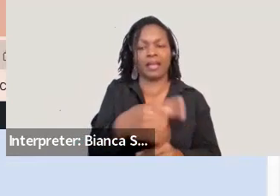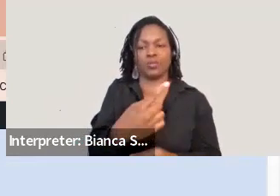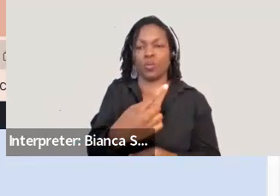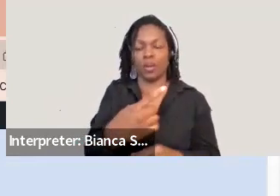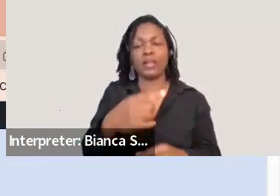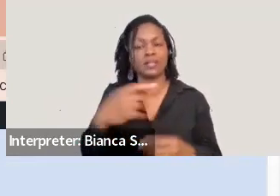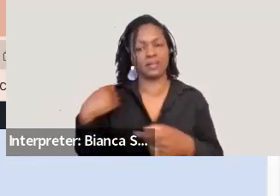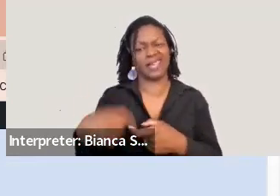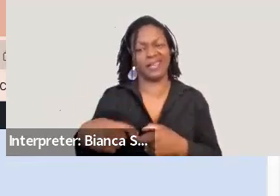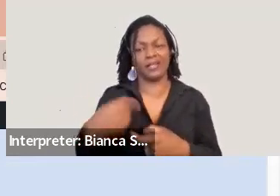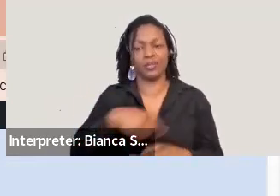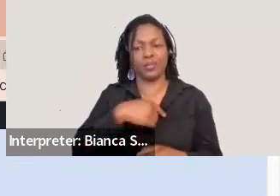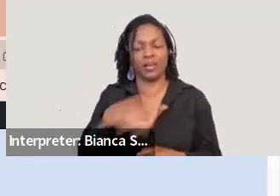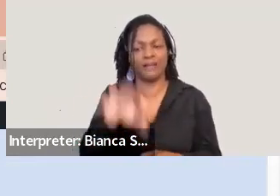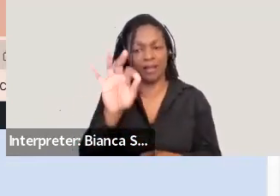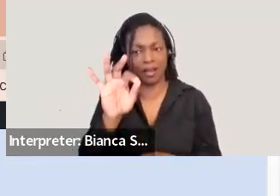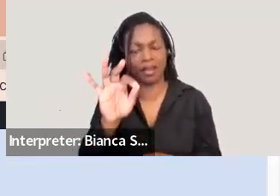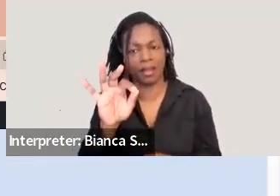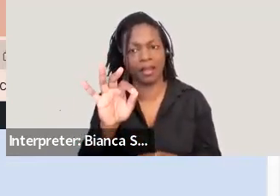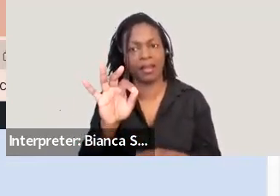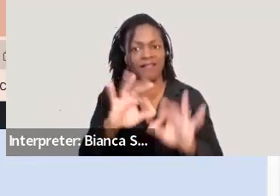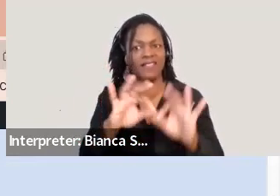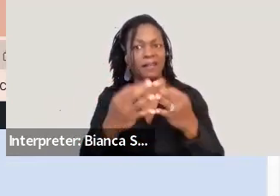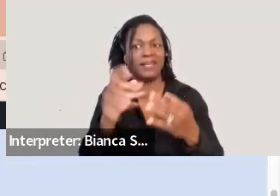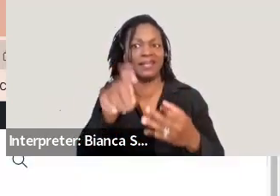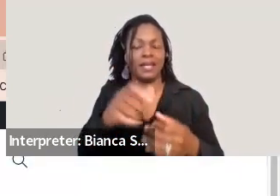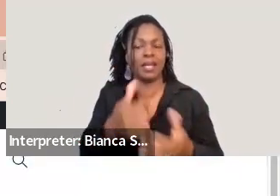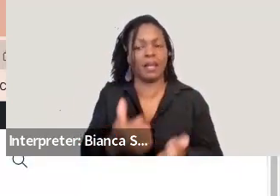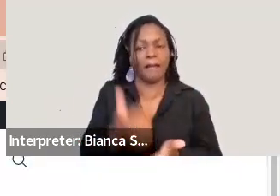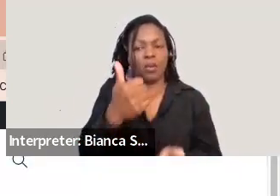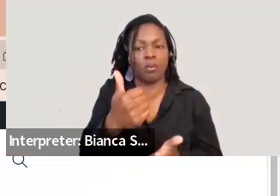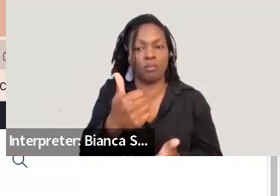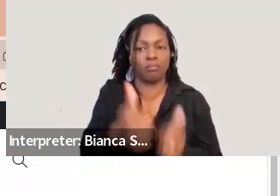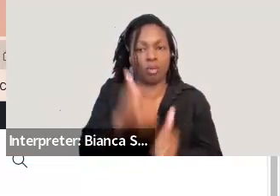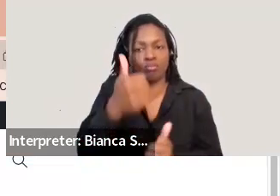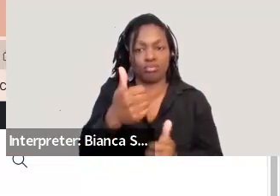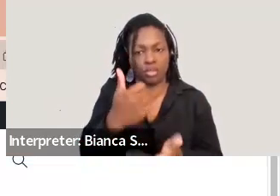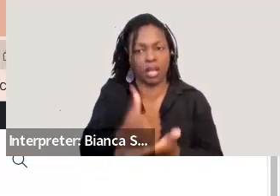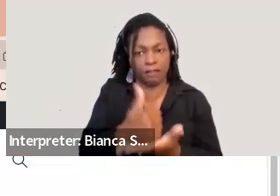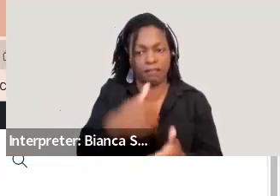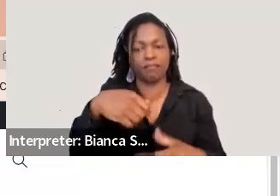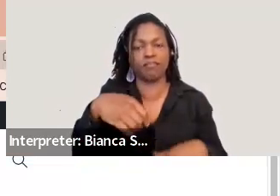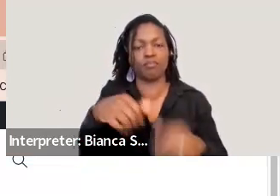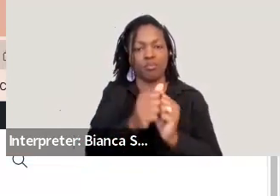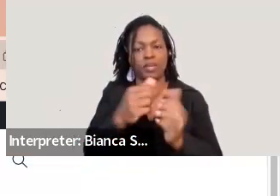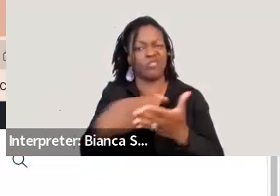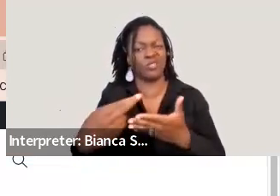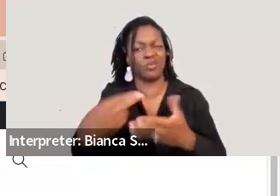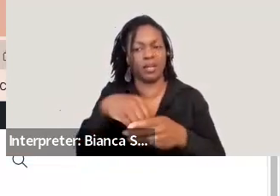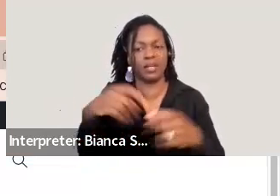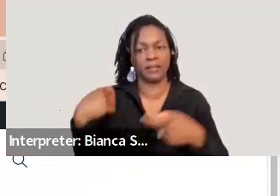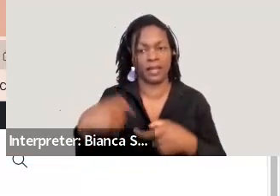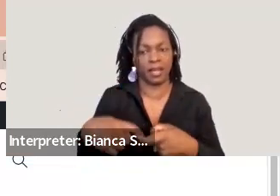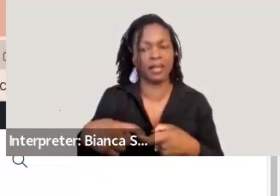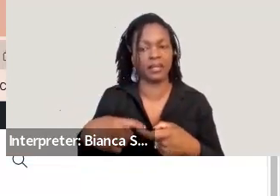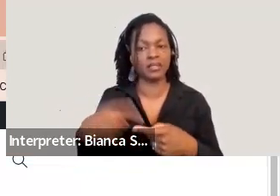Spanish was the one that we found families needed the most help with in getting resources in Spanish. So we have that,